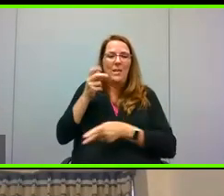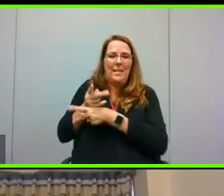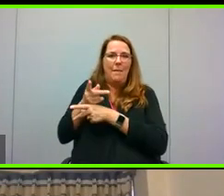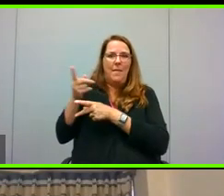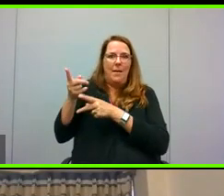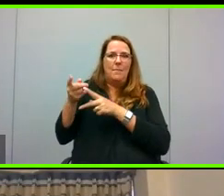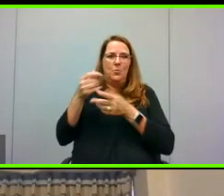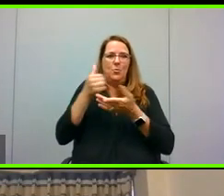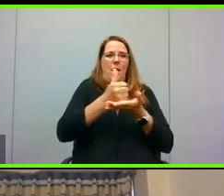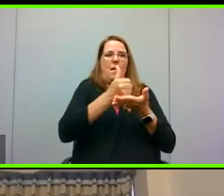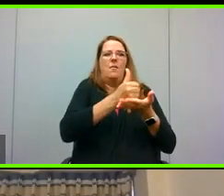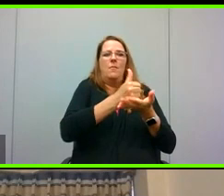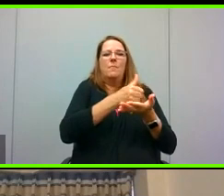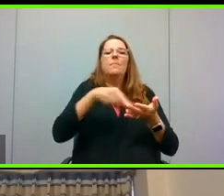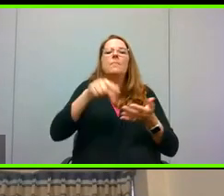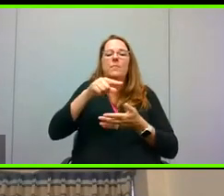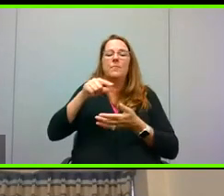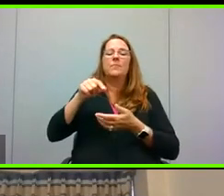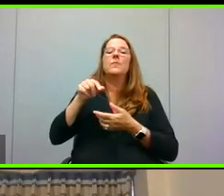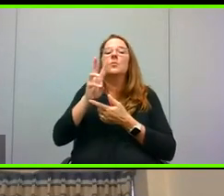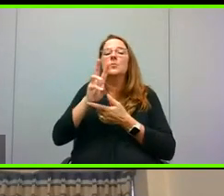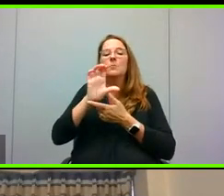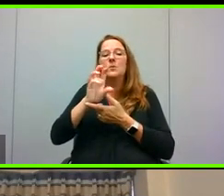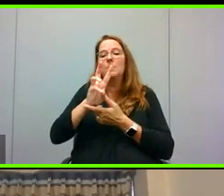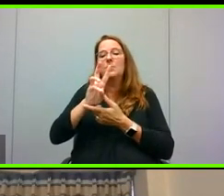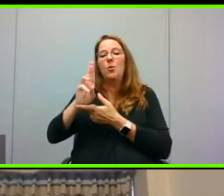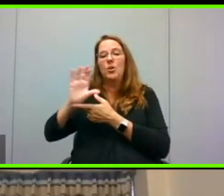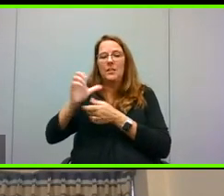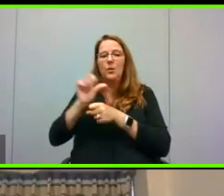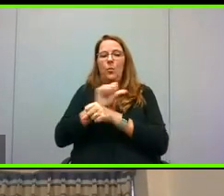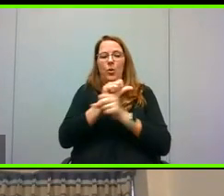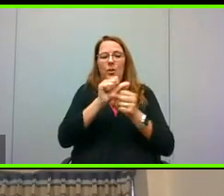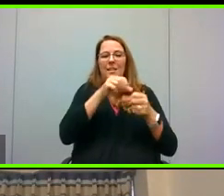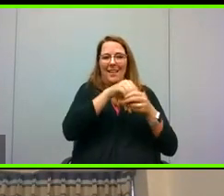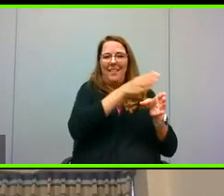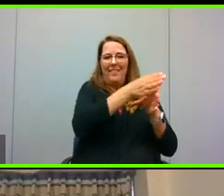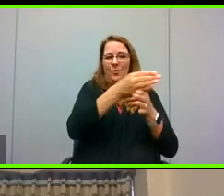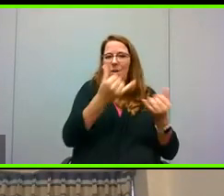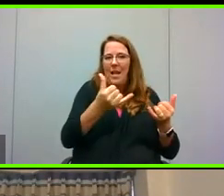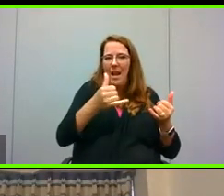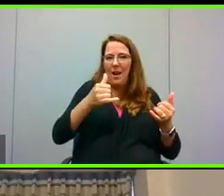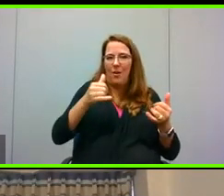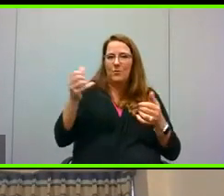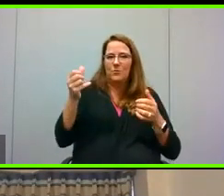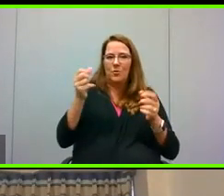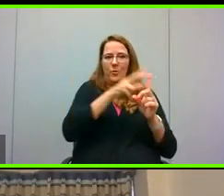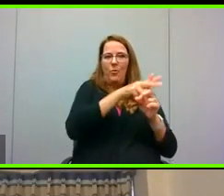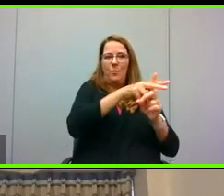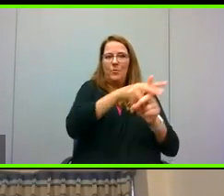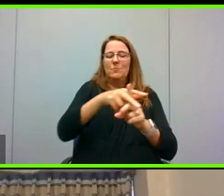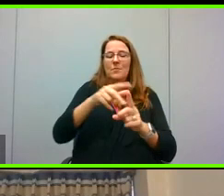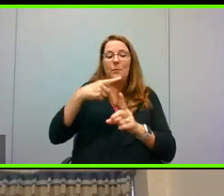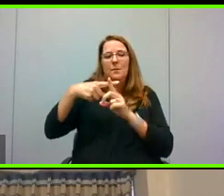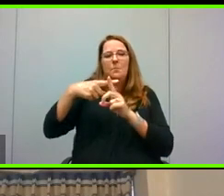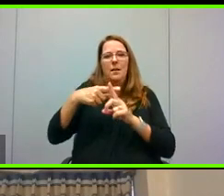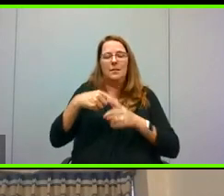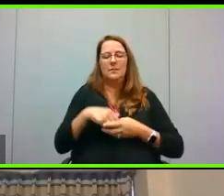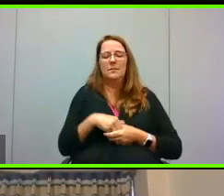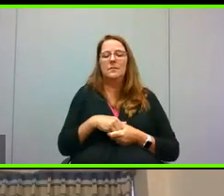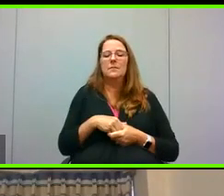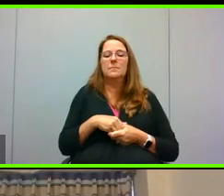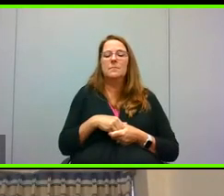evaluators team at WWRC. They're working with us in the field now. So that was a plus for us, as well as one of our